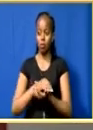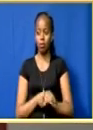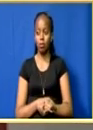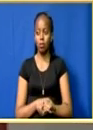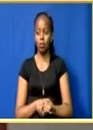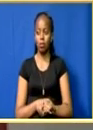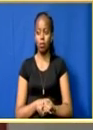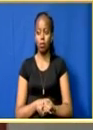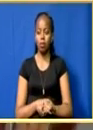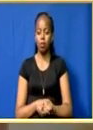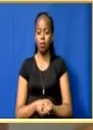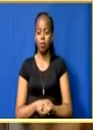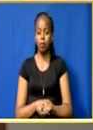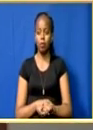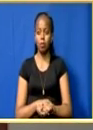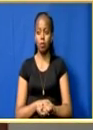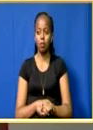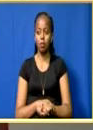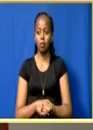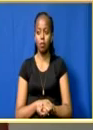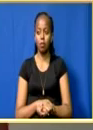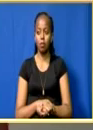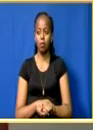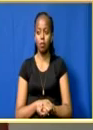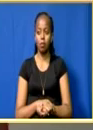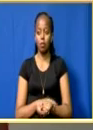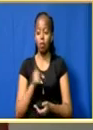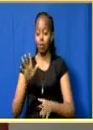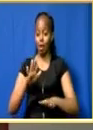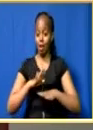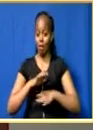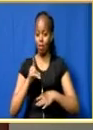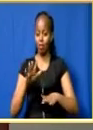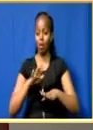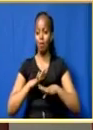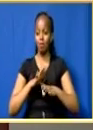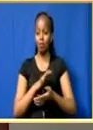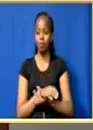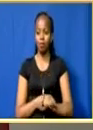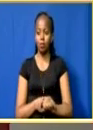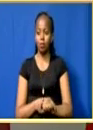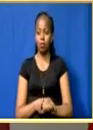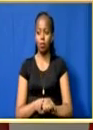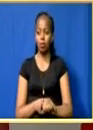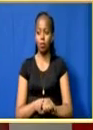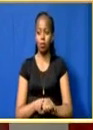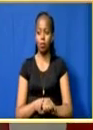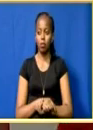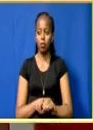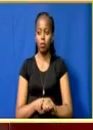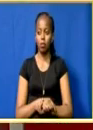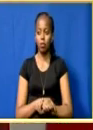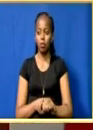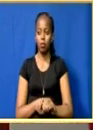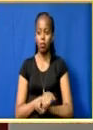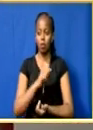some salt. Is this enough? Or that is many? Enough. Too that much? Is enough. Okay. There. And stir. Mm-hmm.